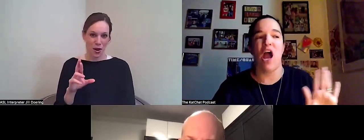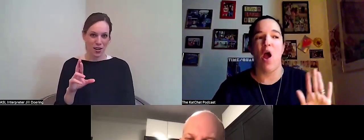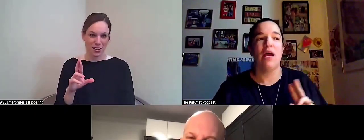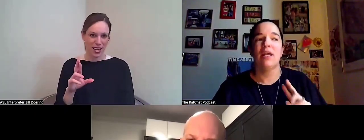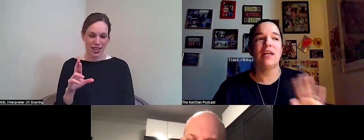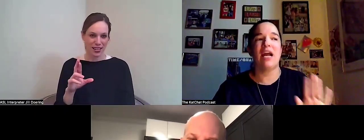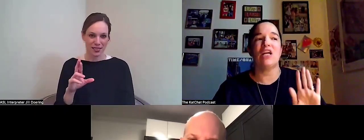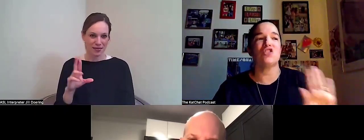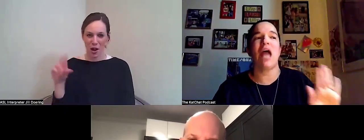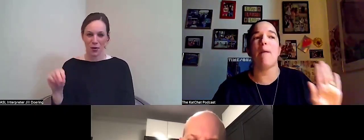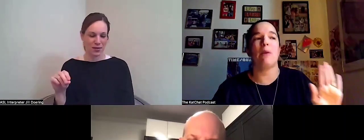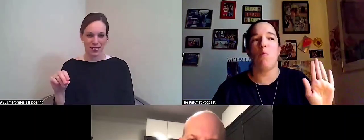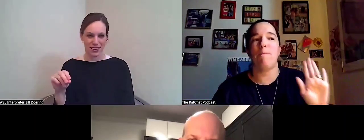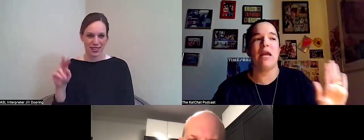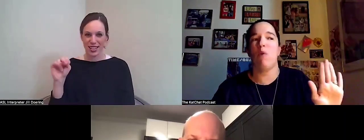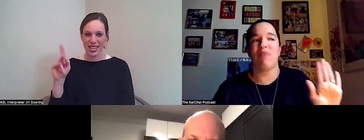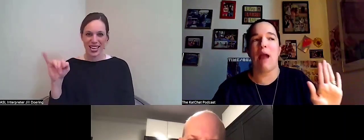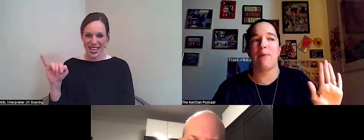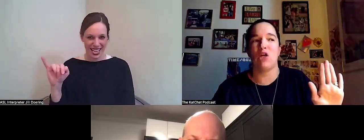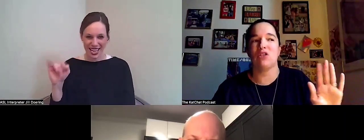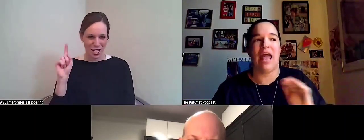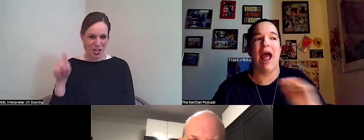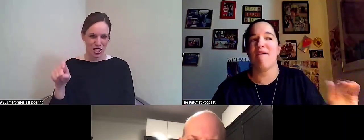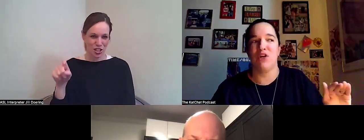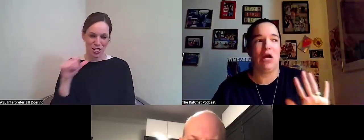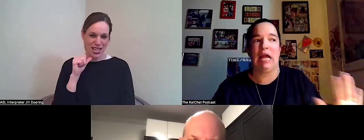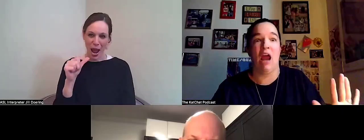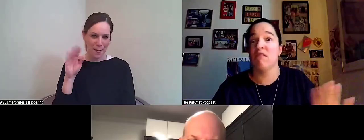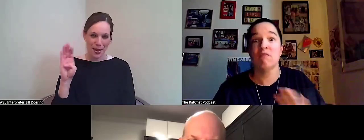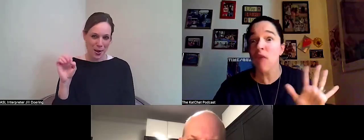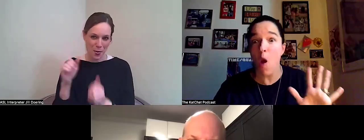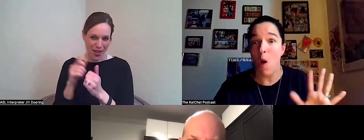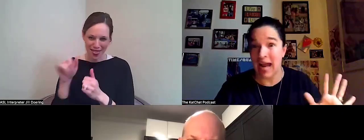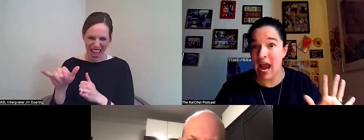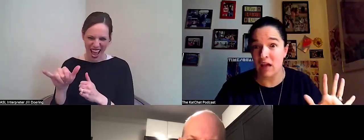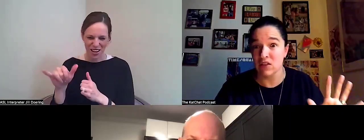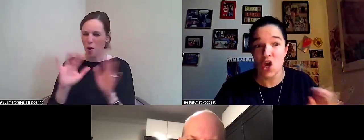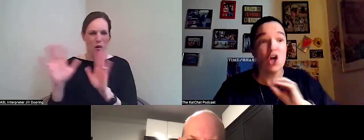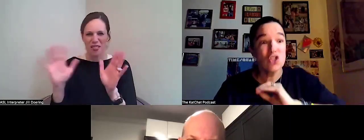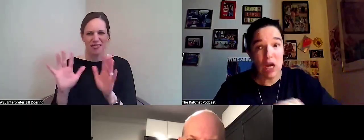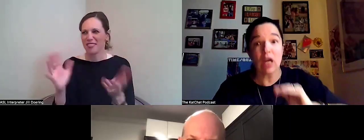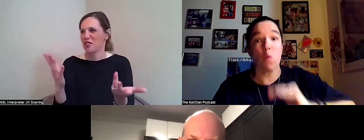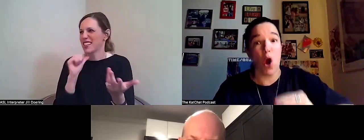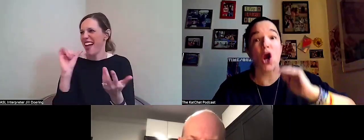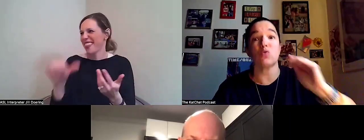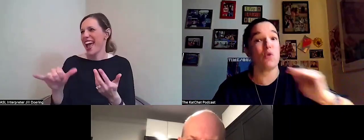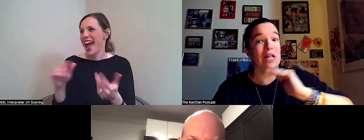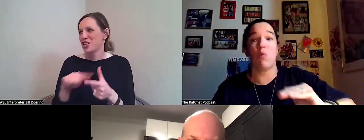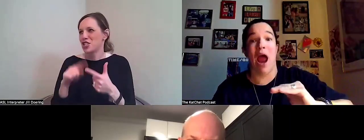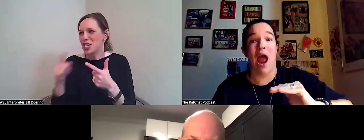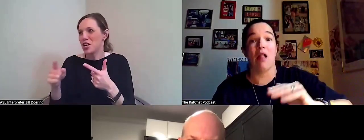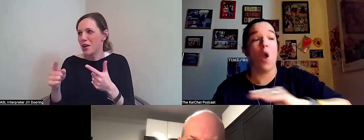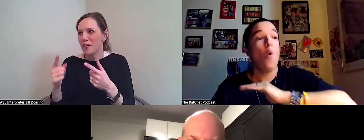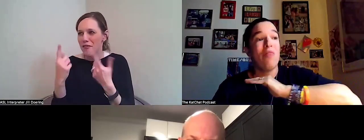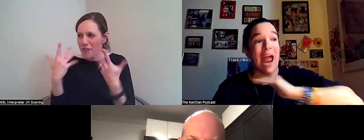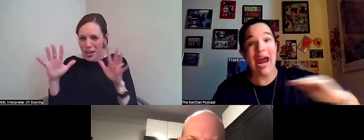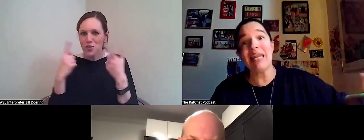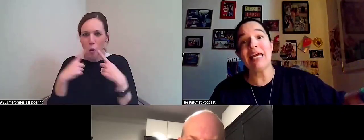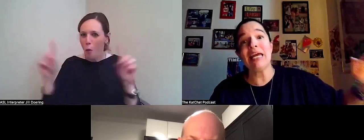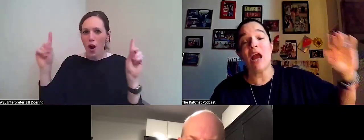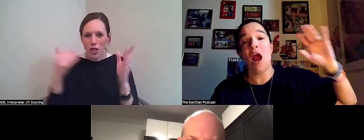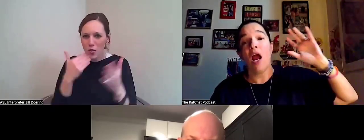can. No, Nikki should not be with that person ever again. No, I can't. She worked really well